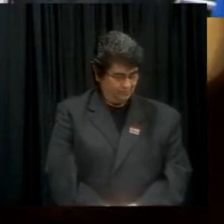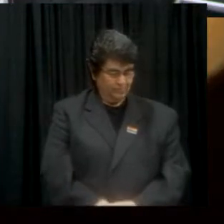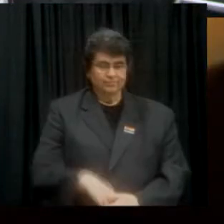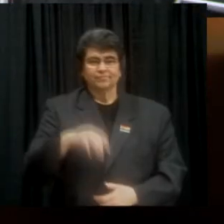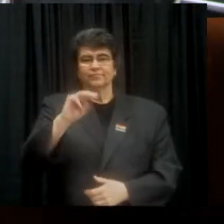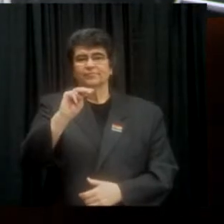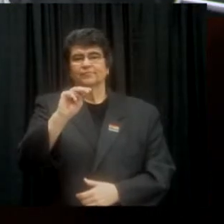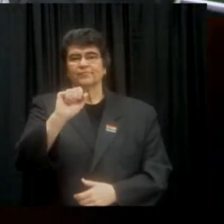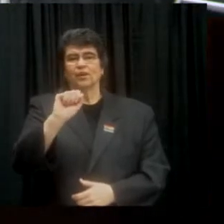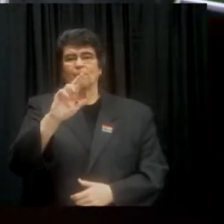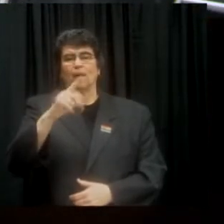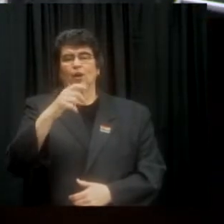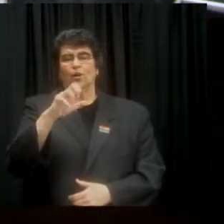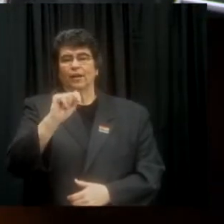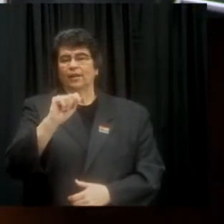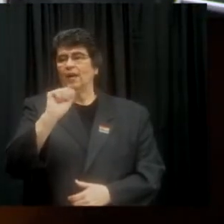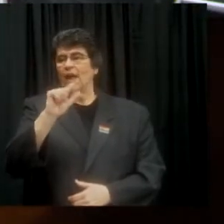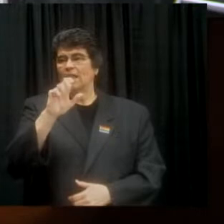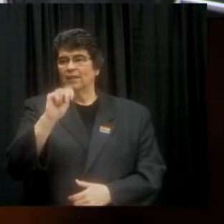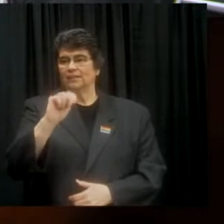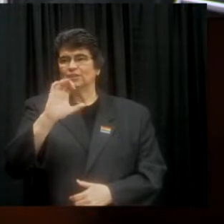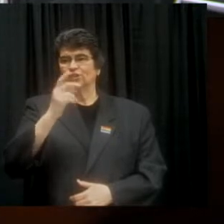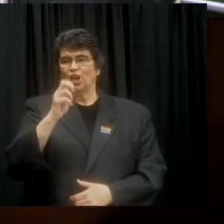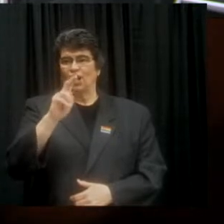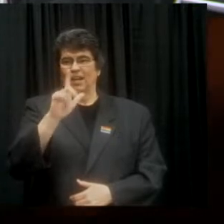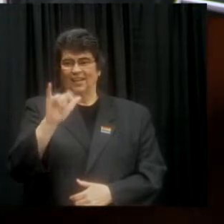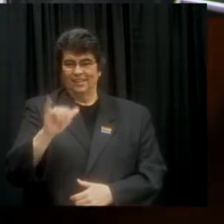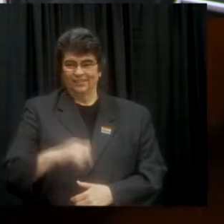Margaret Allen Charmley.